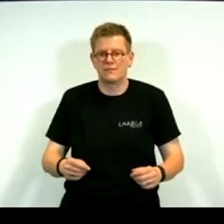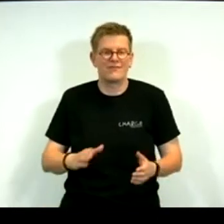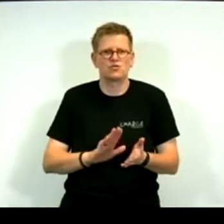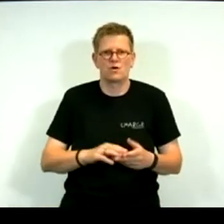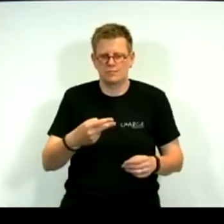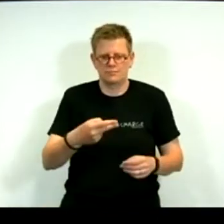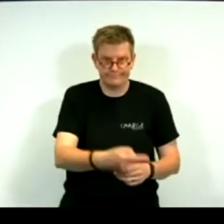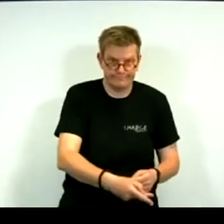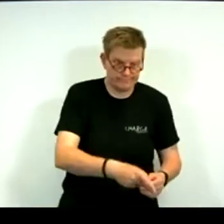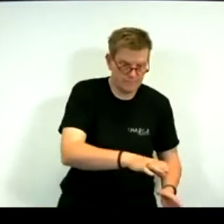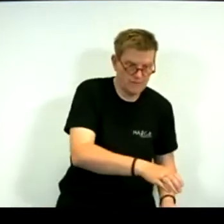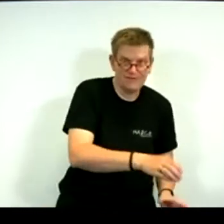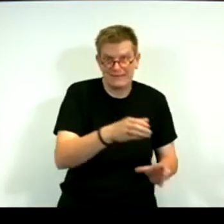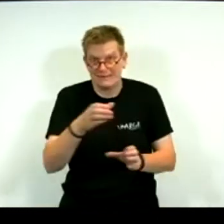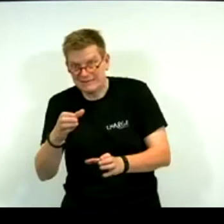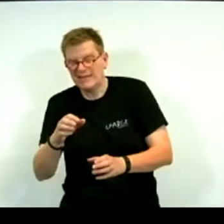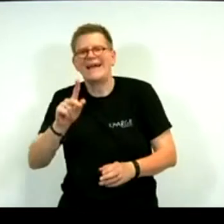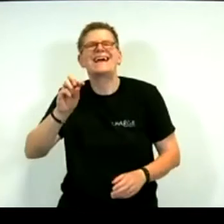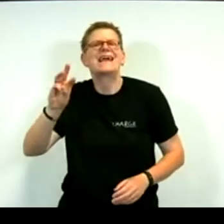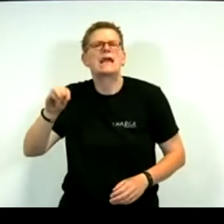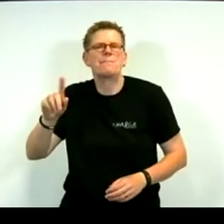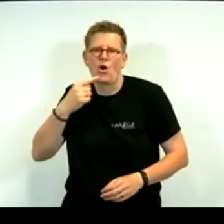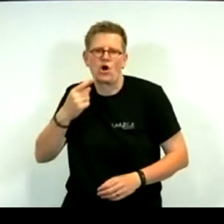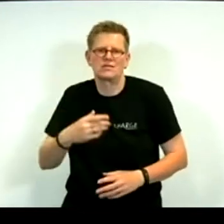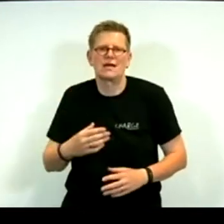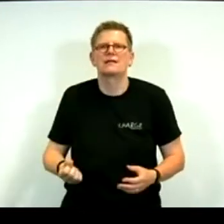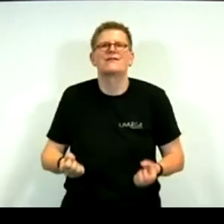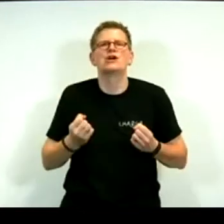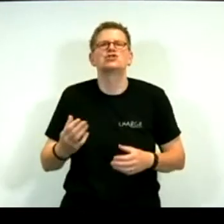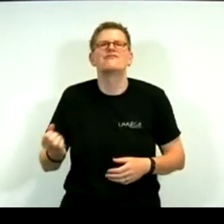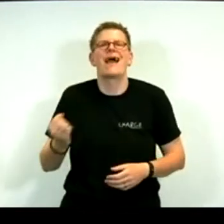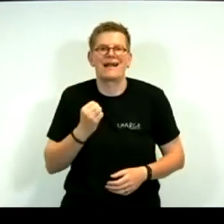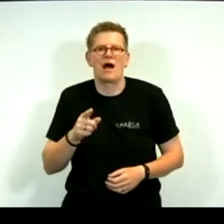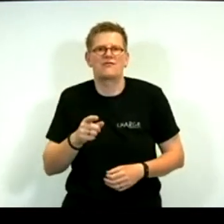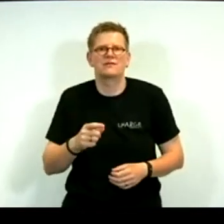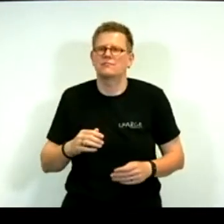about gravity helping with digestion, and how